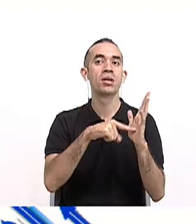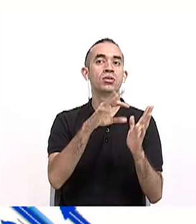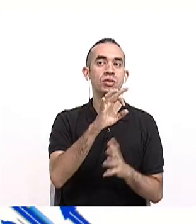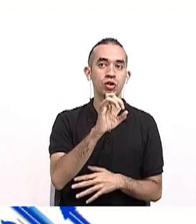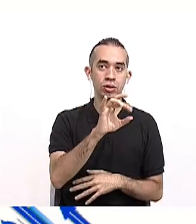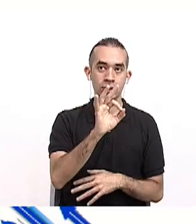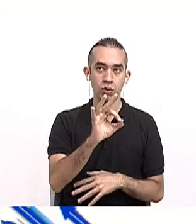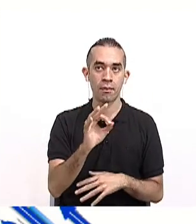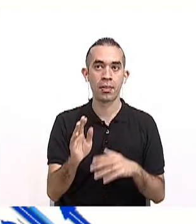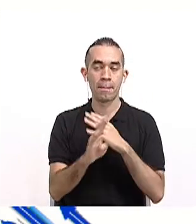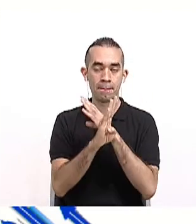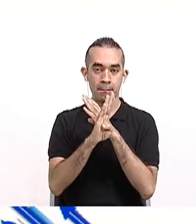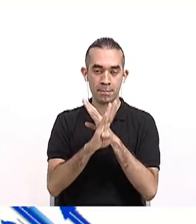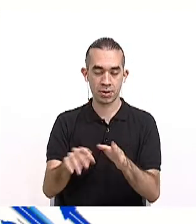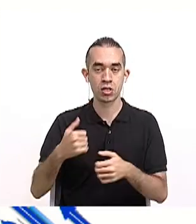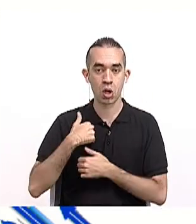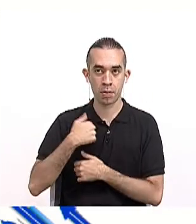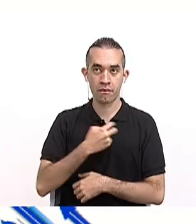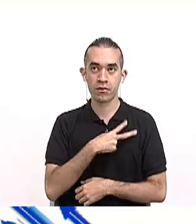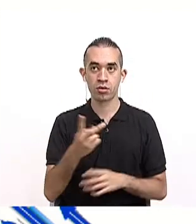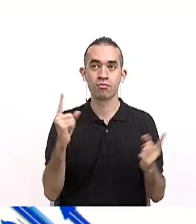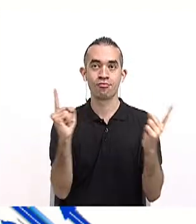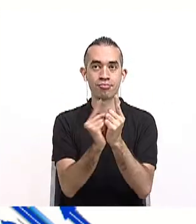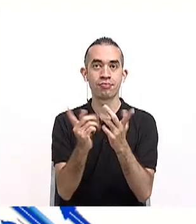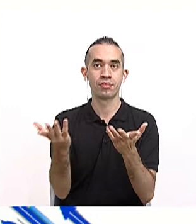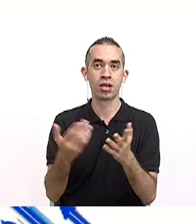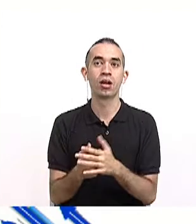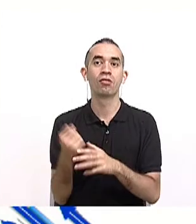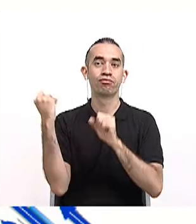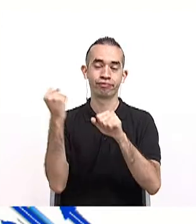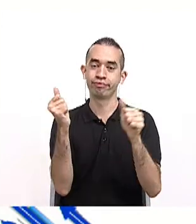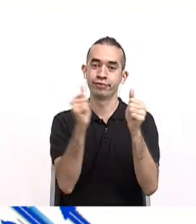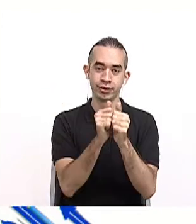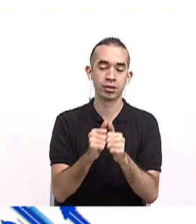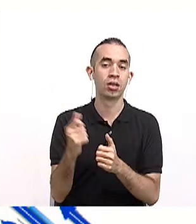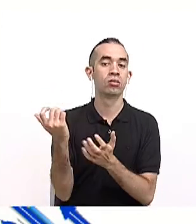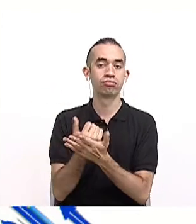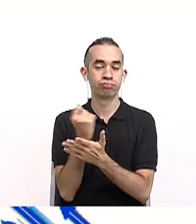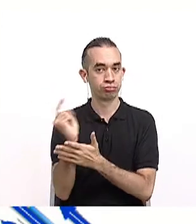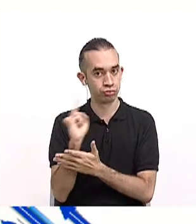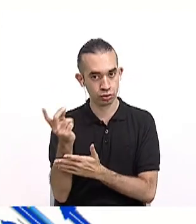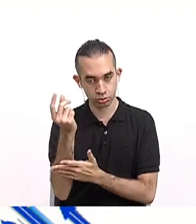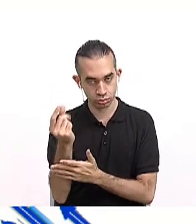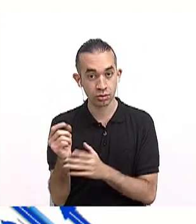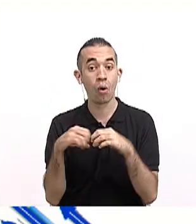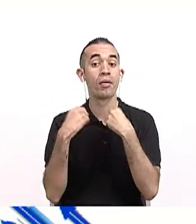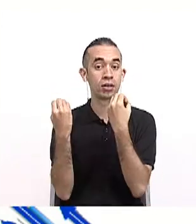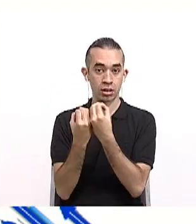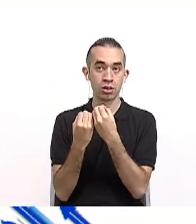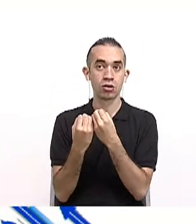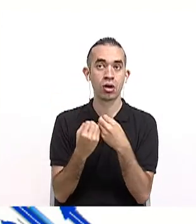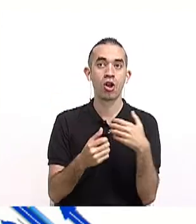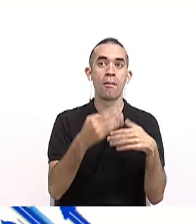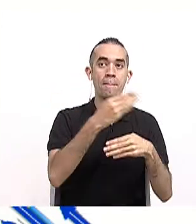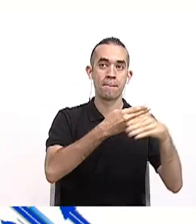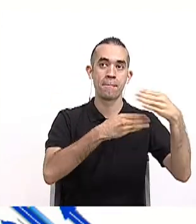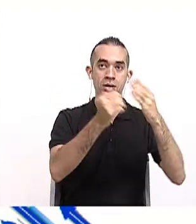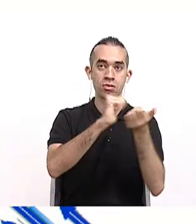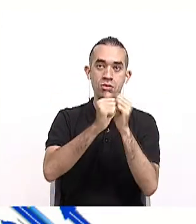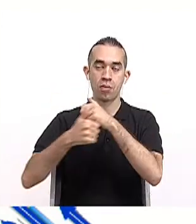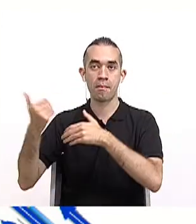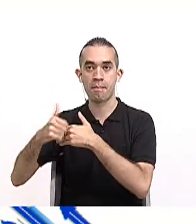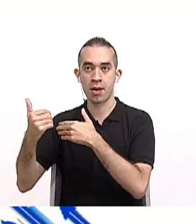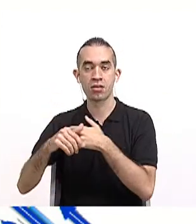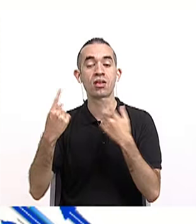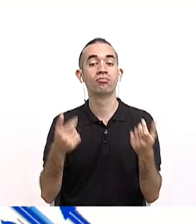non-profit organization Bricks to Bread. Brian partnered up with Bricks to Bread with the hopes of bringing a great